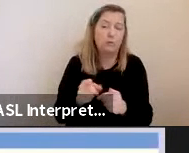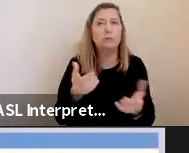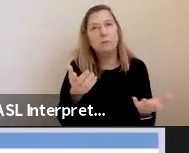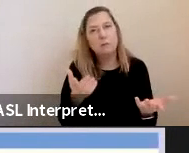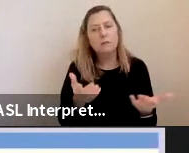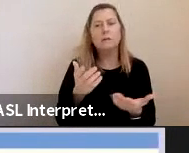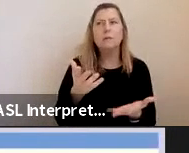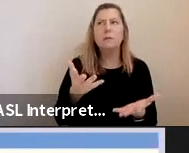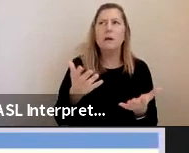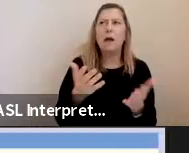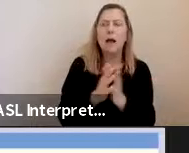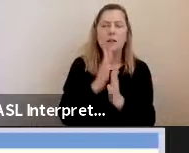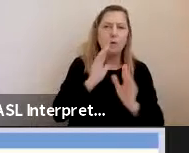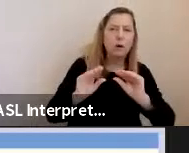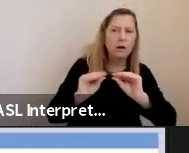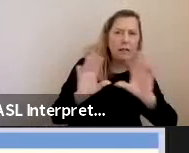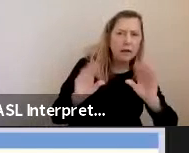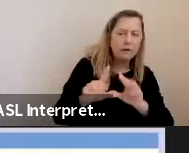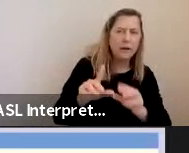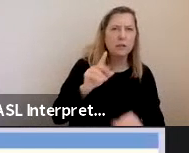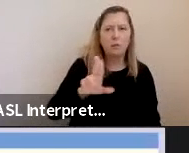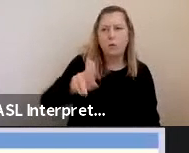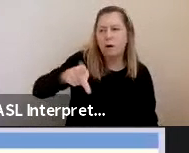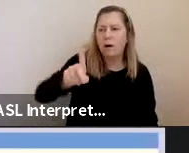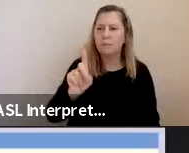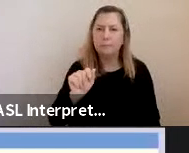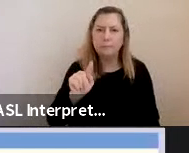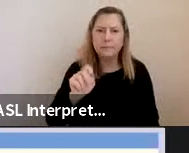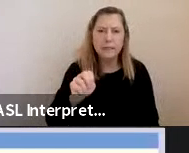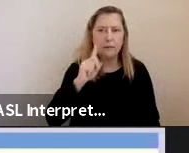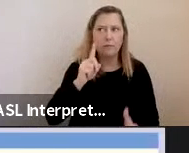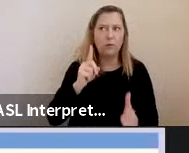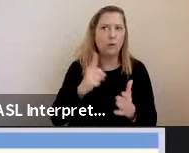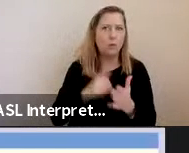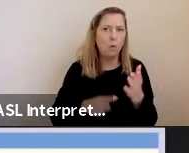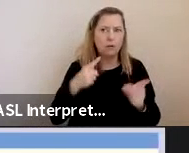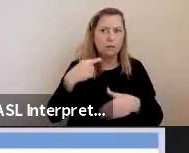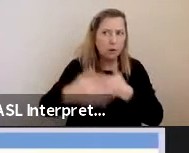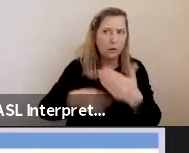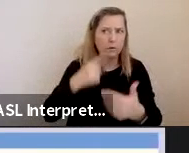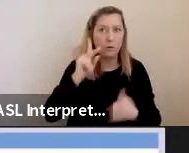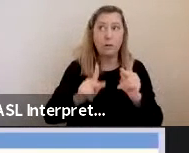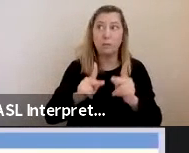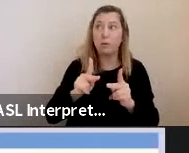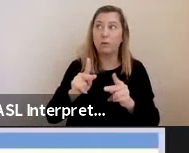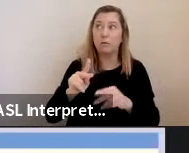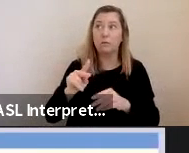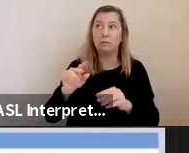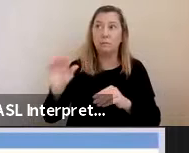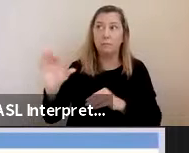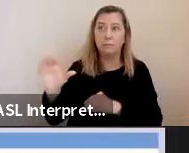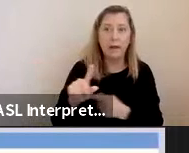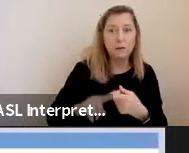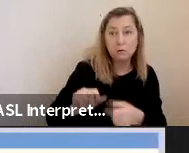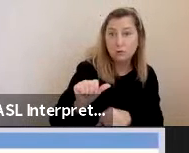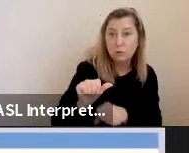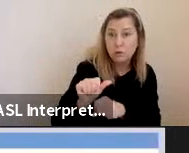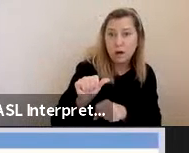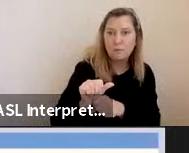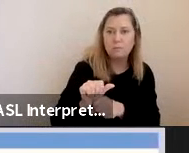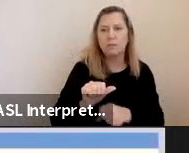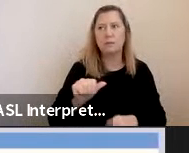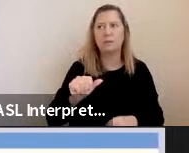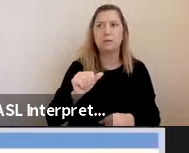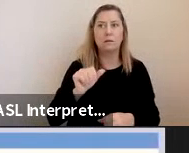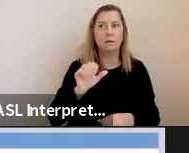some clarification and updates as to how things are going with people getting reinstated into their jobs and